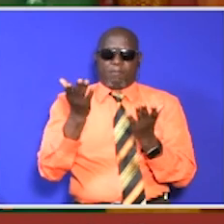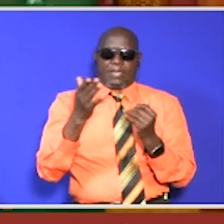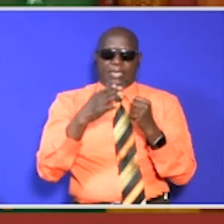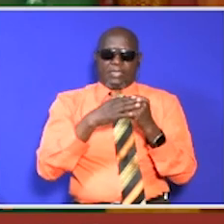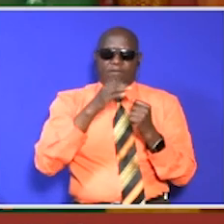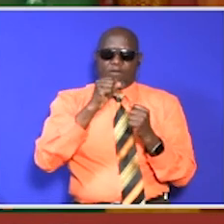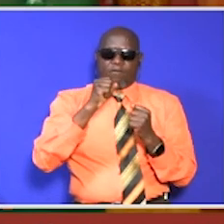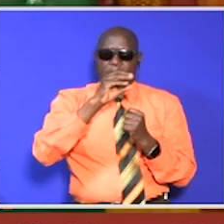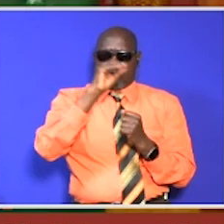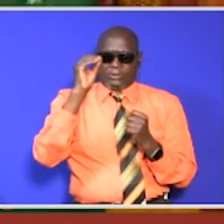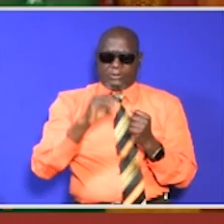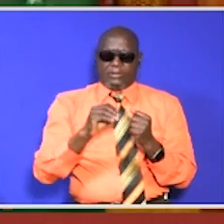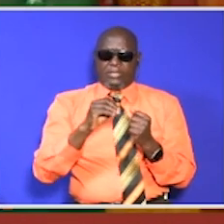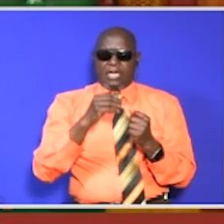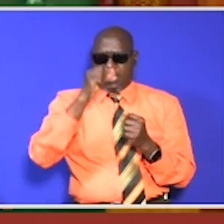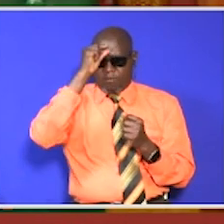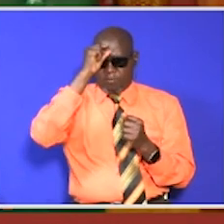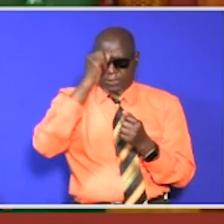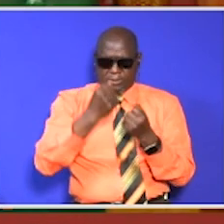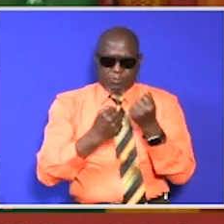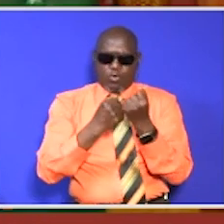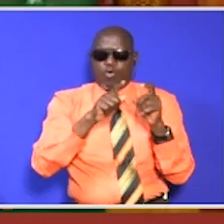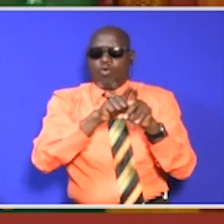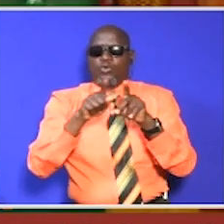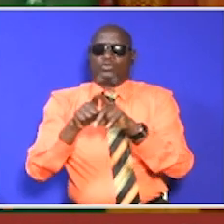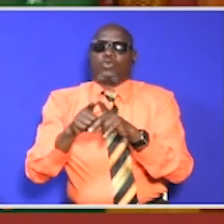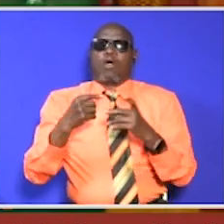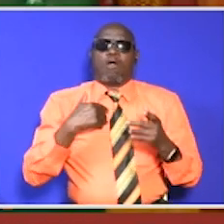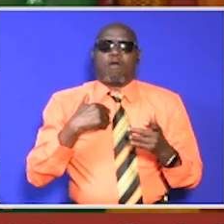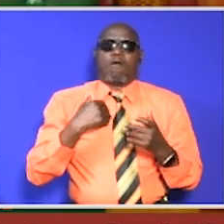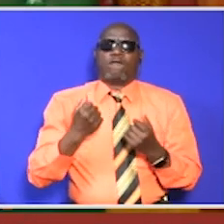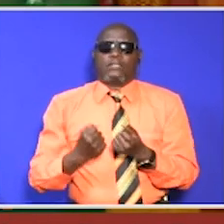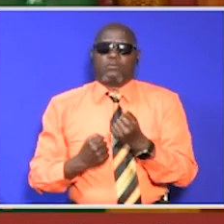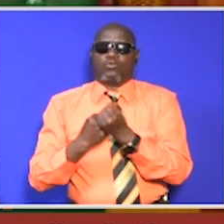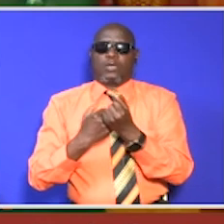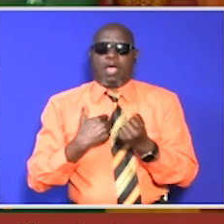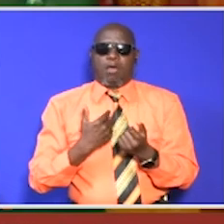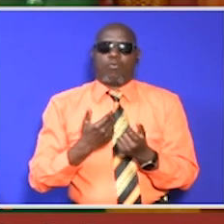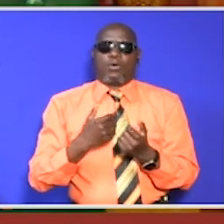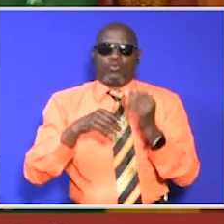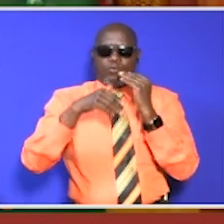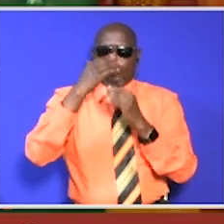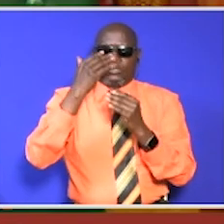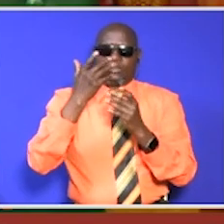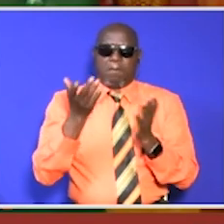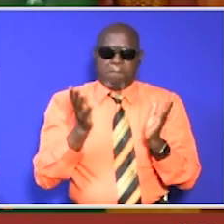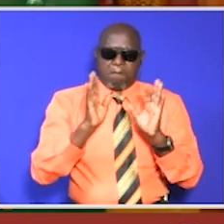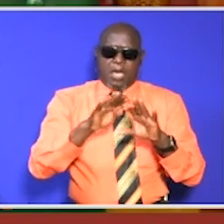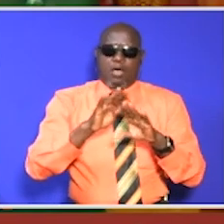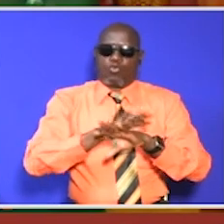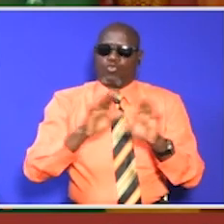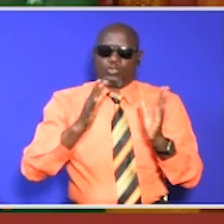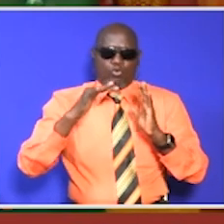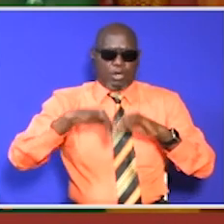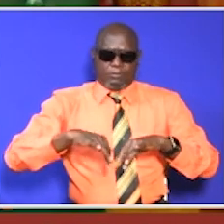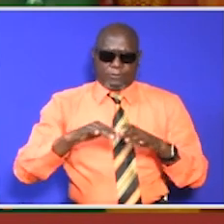95% government support, while also pulling our universities back from the brink of collapse. The